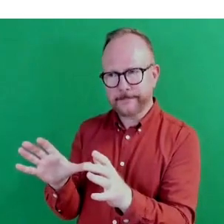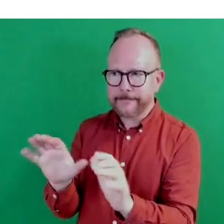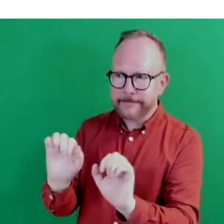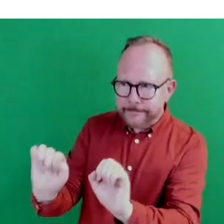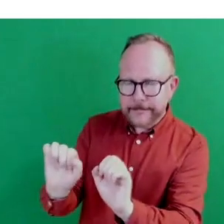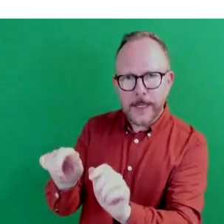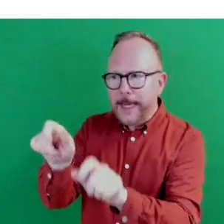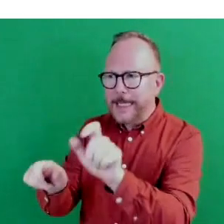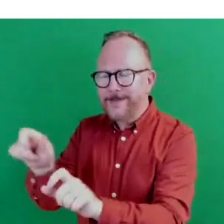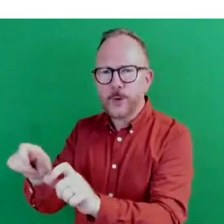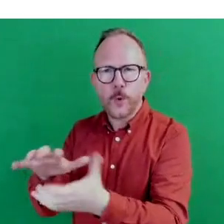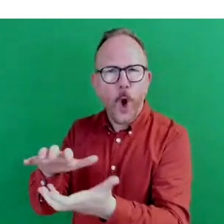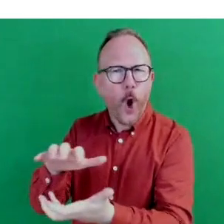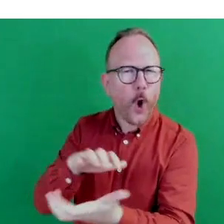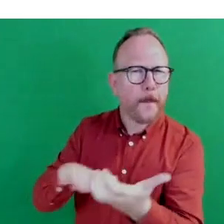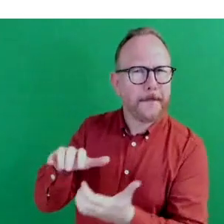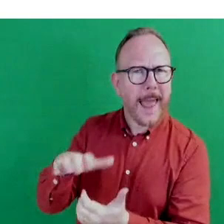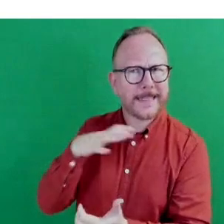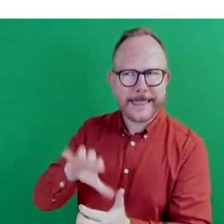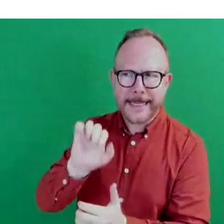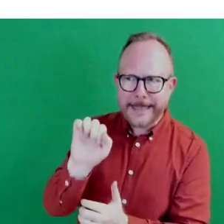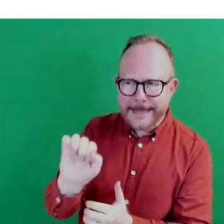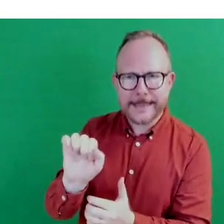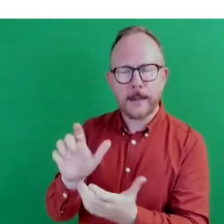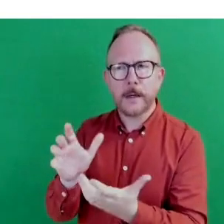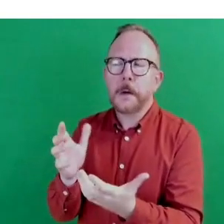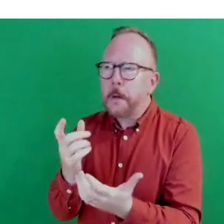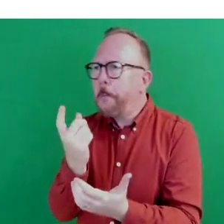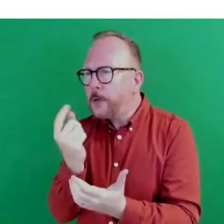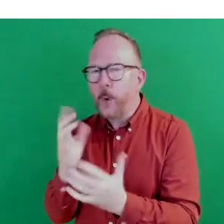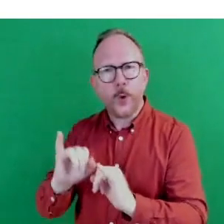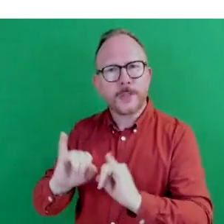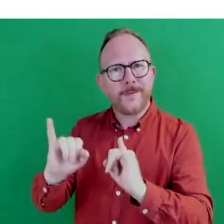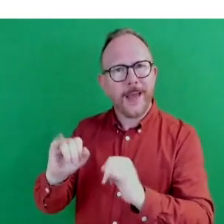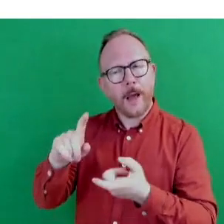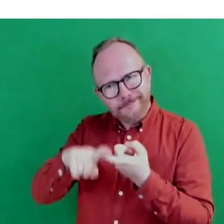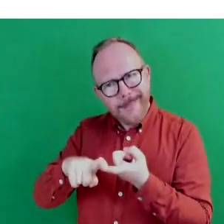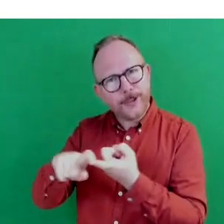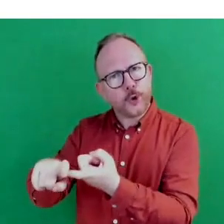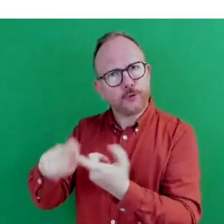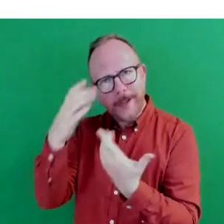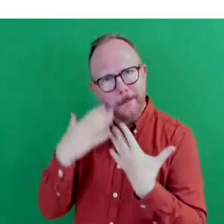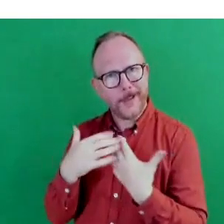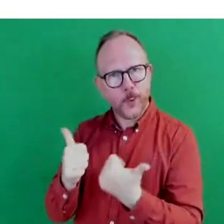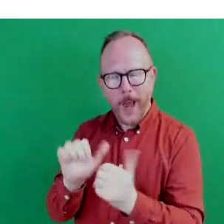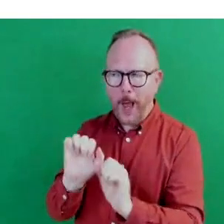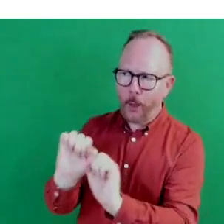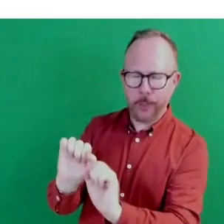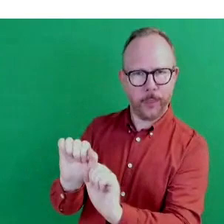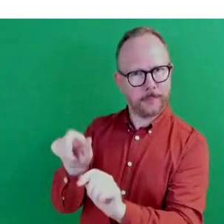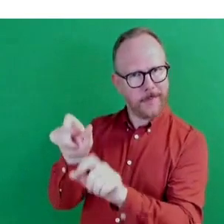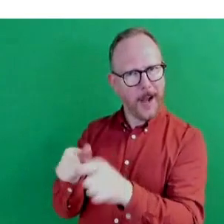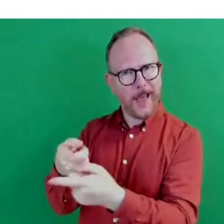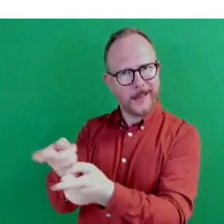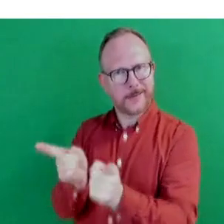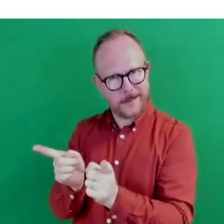complex needs and more sort of severe and enduring mental health difficulties that they might be presenting with.